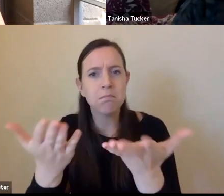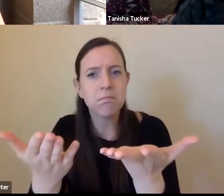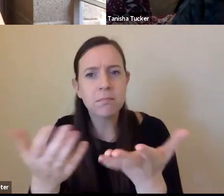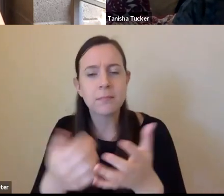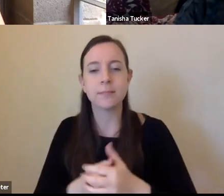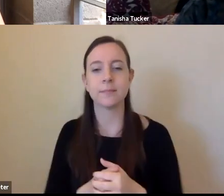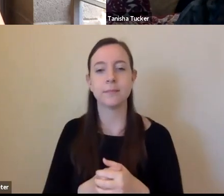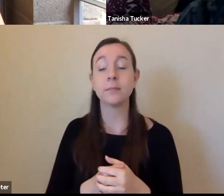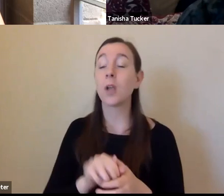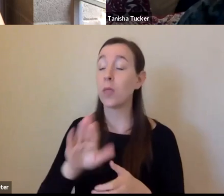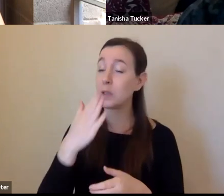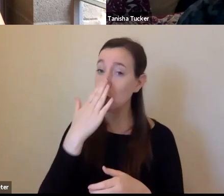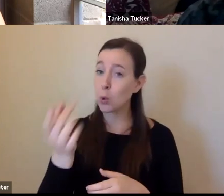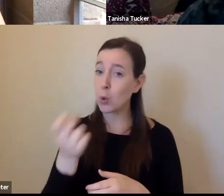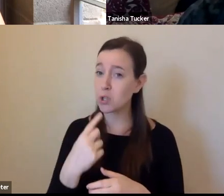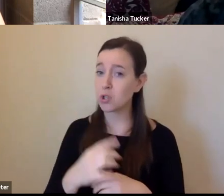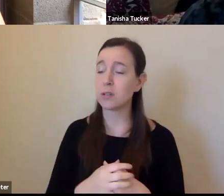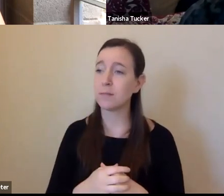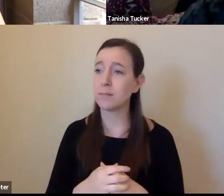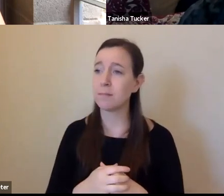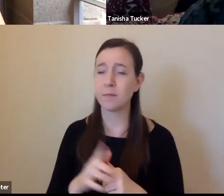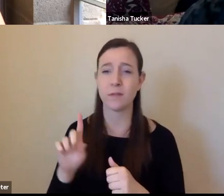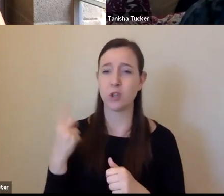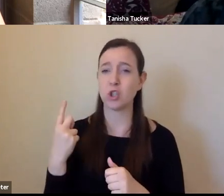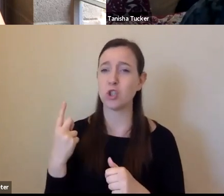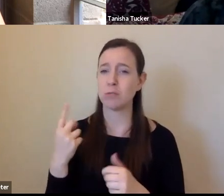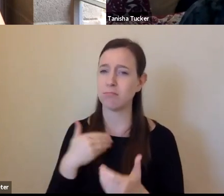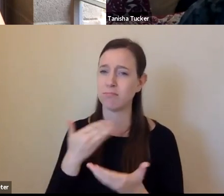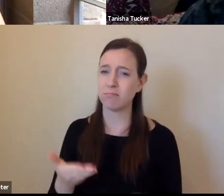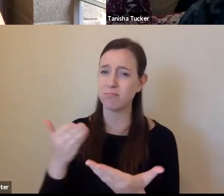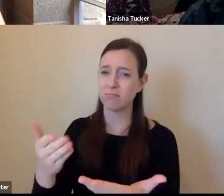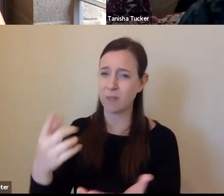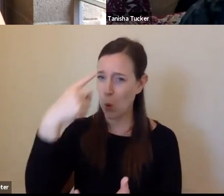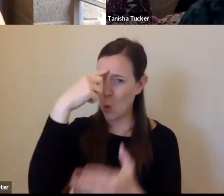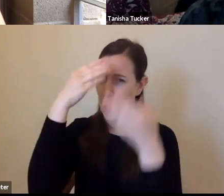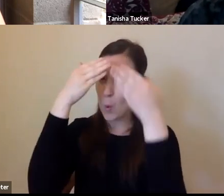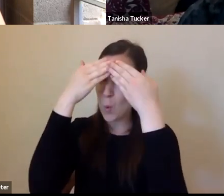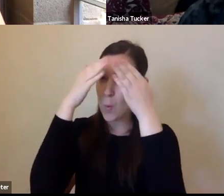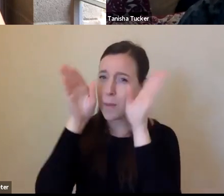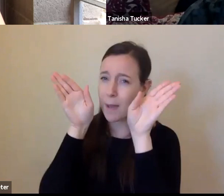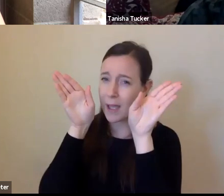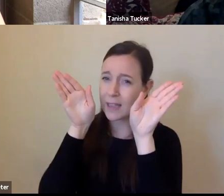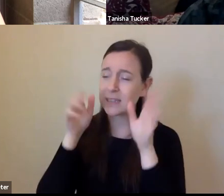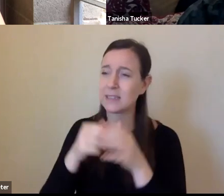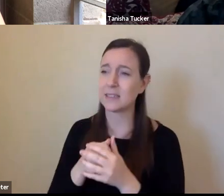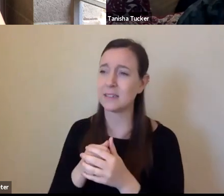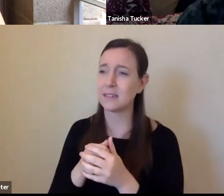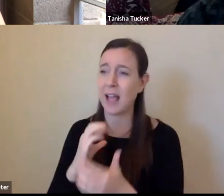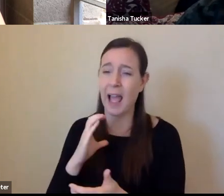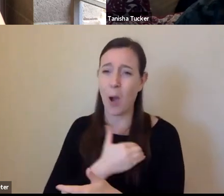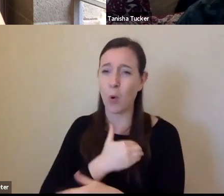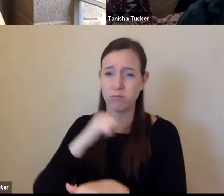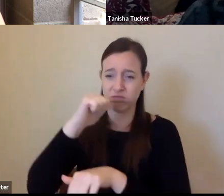I would say having that open mind about, how traditions are held, and of course how